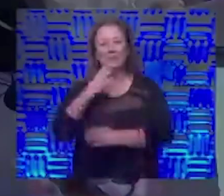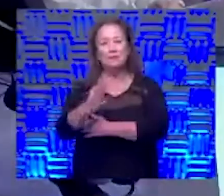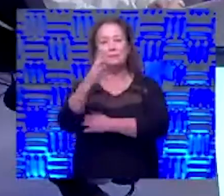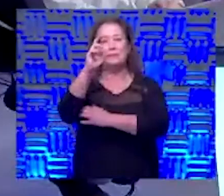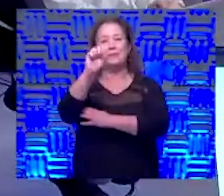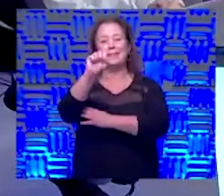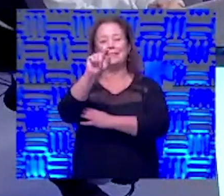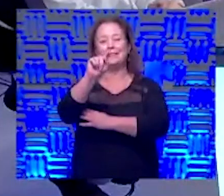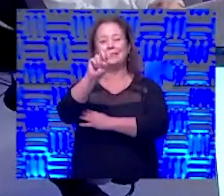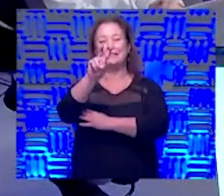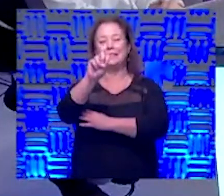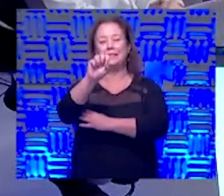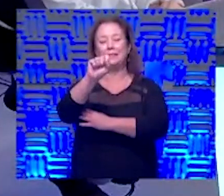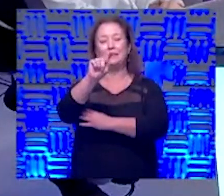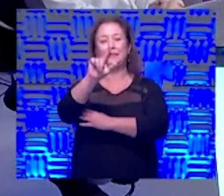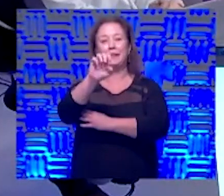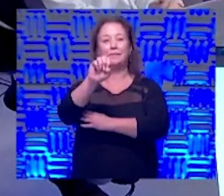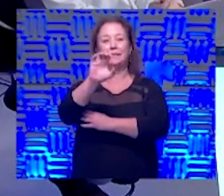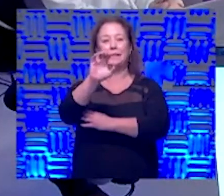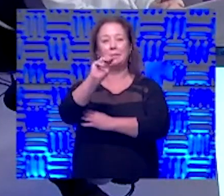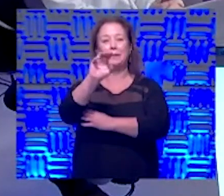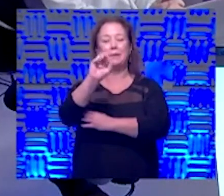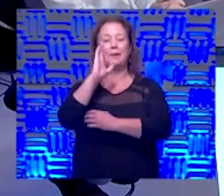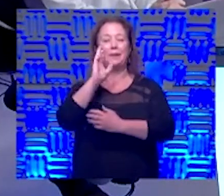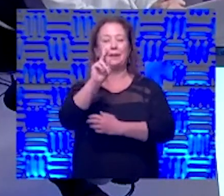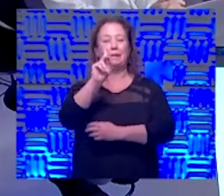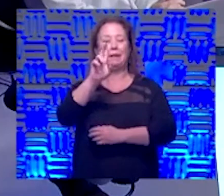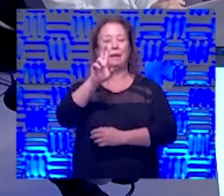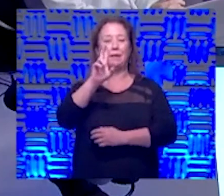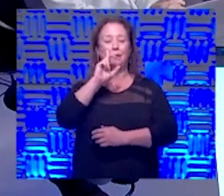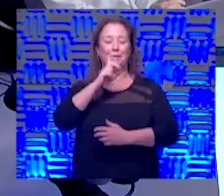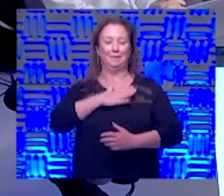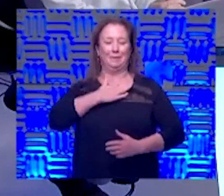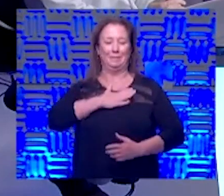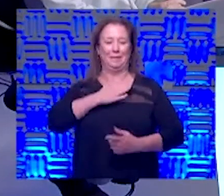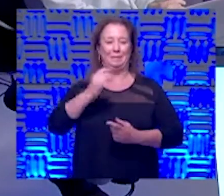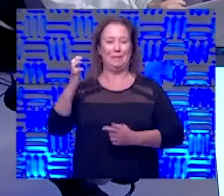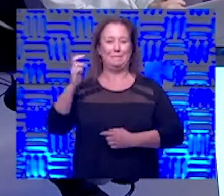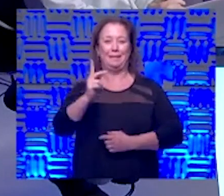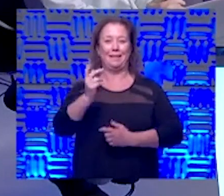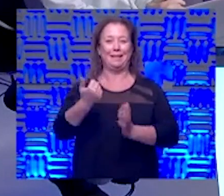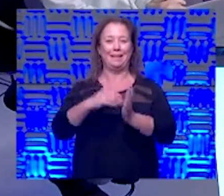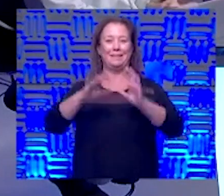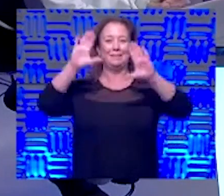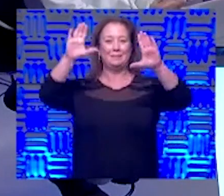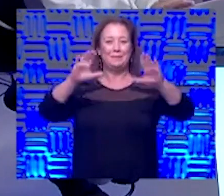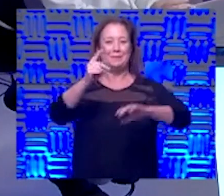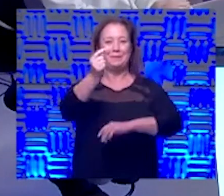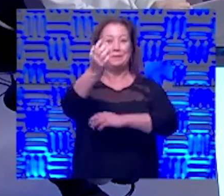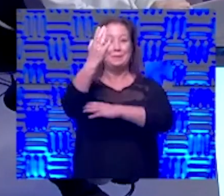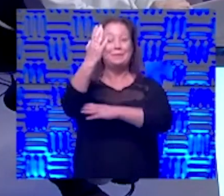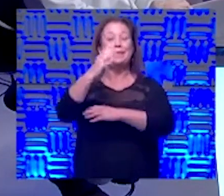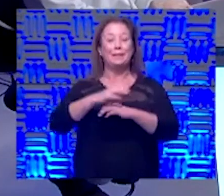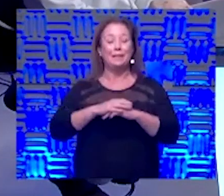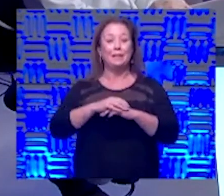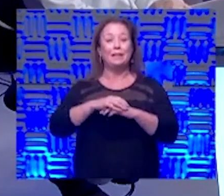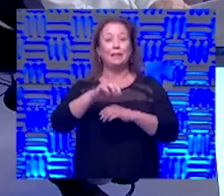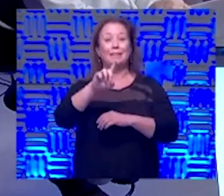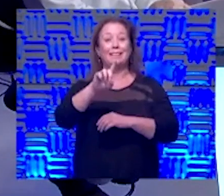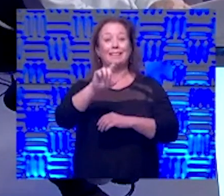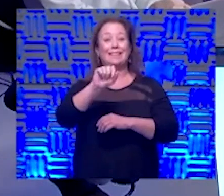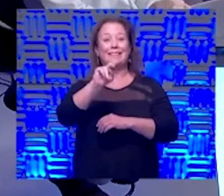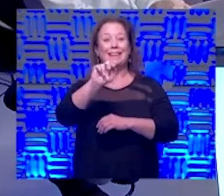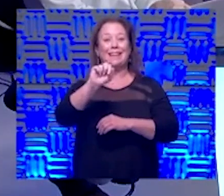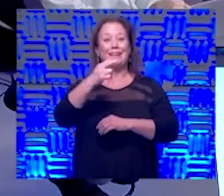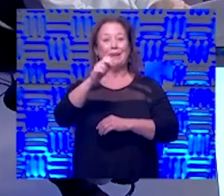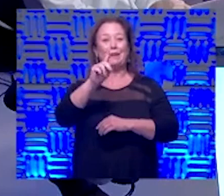Good morning. This is Steve Stites, Chief Medical Officer at the University of Kansas Health System. Delighted to be back with you this wonderful Tuesday morning. Dr. Dana